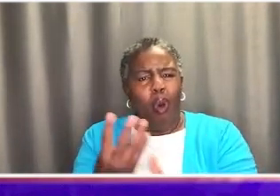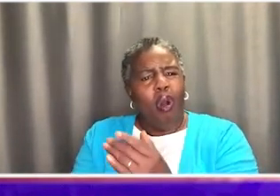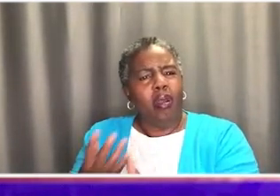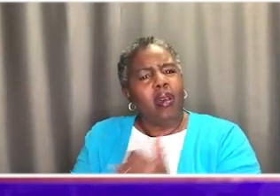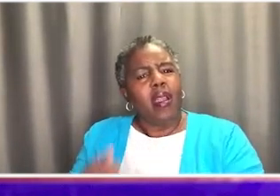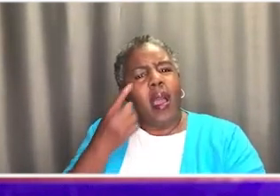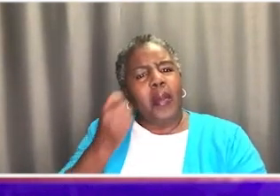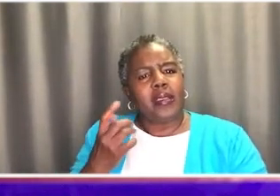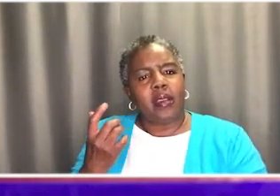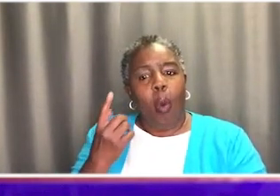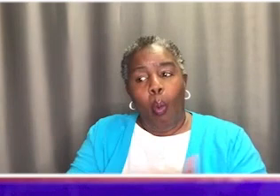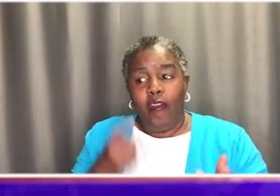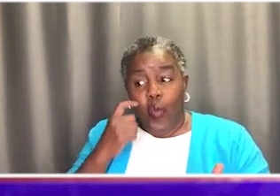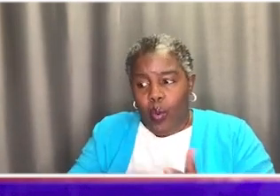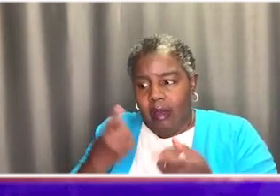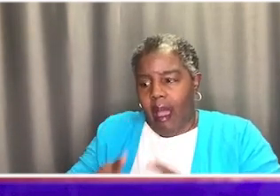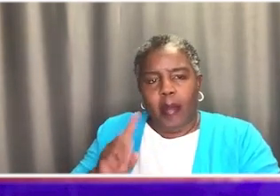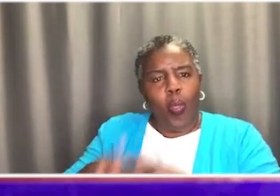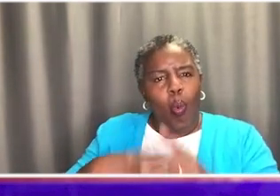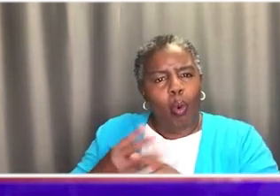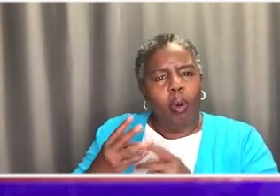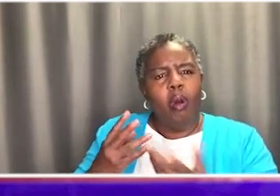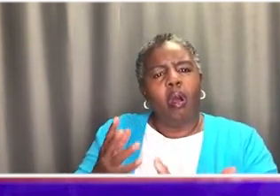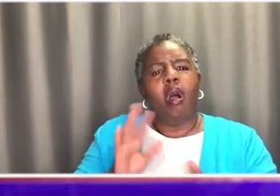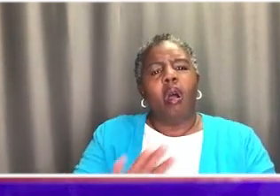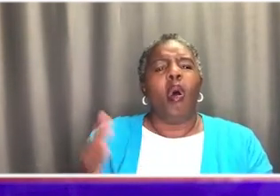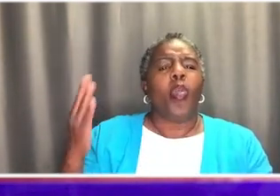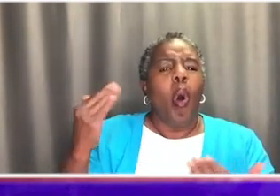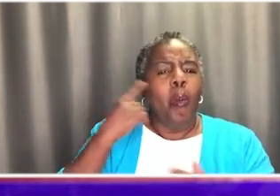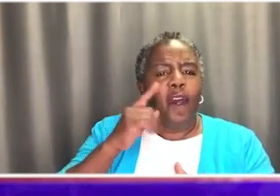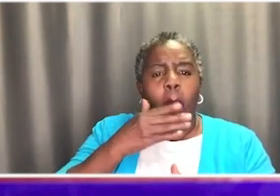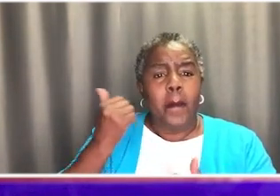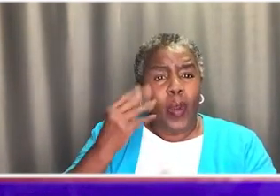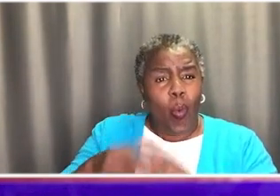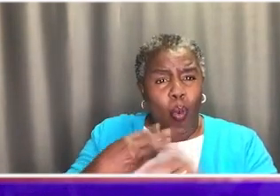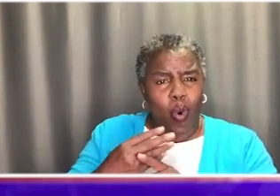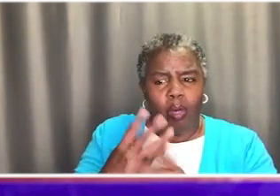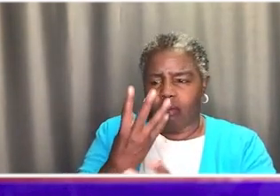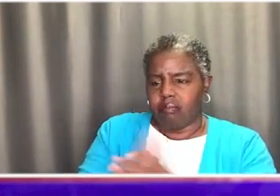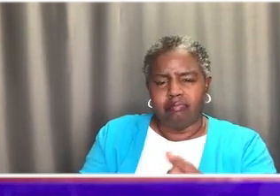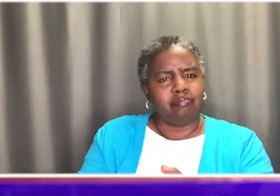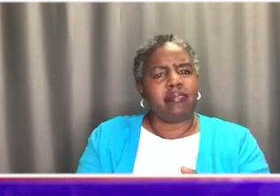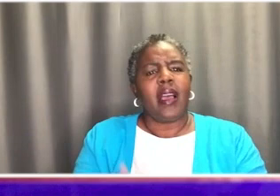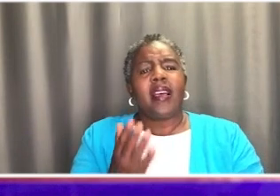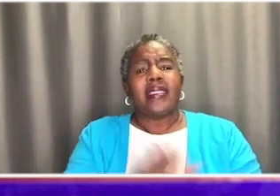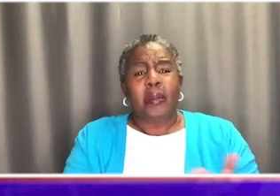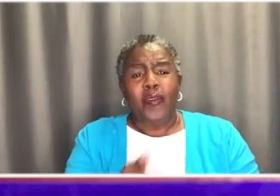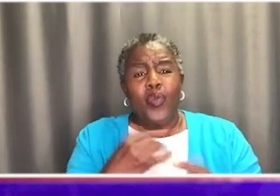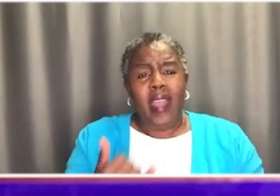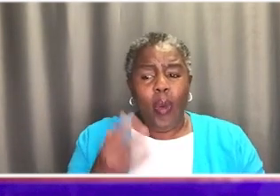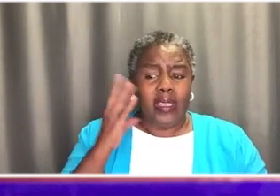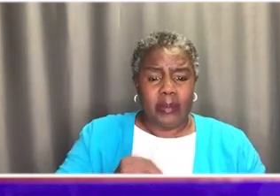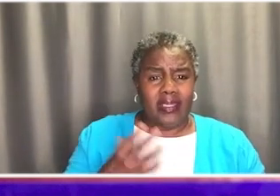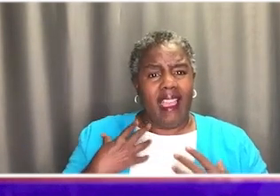the injustices that you've seen in the world. The hope for a better world is gone. And some of you have health issues that